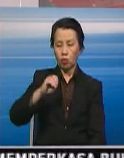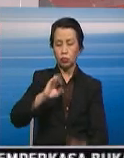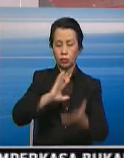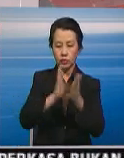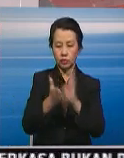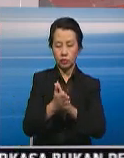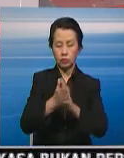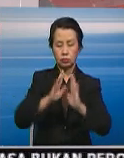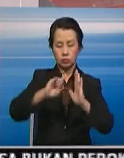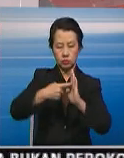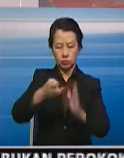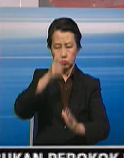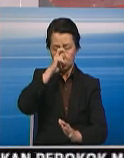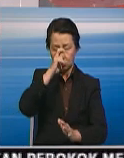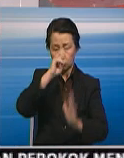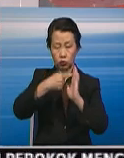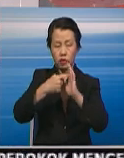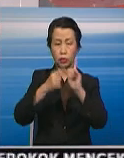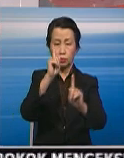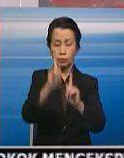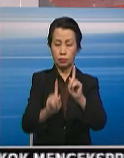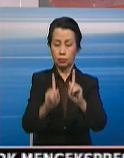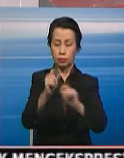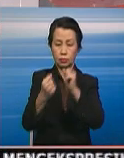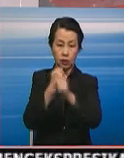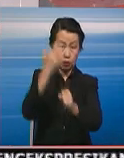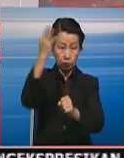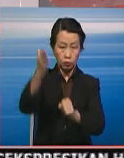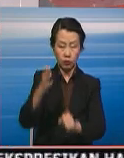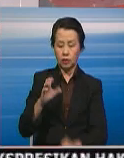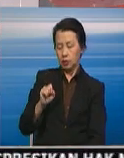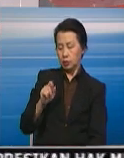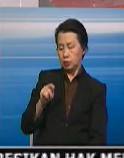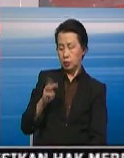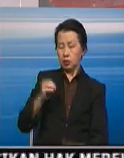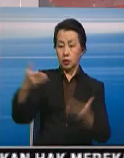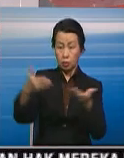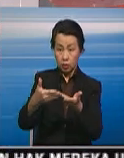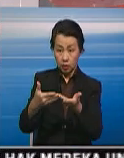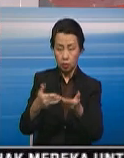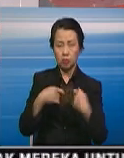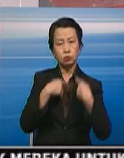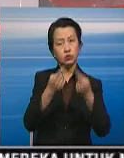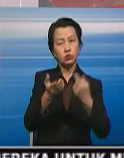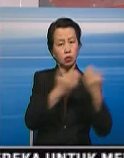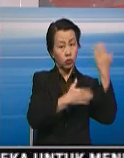mandatori mulai 1 Januari tahun depan. Skim itu diperkenal sejak tahun 2013.